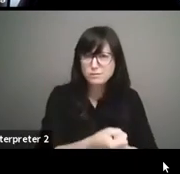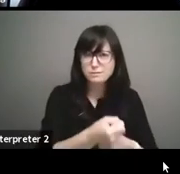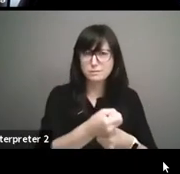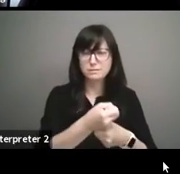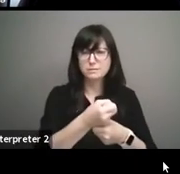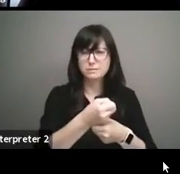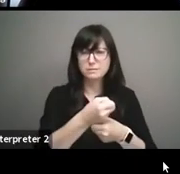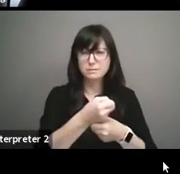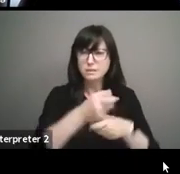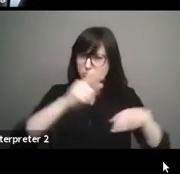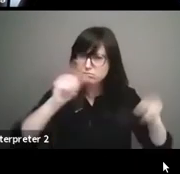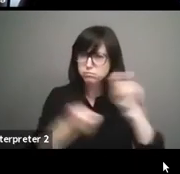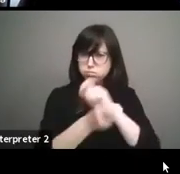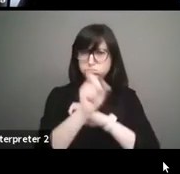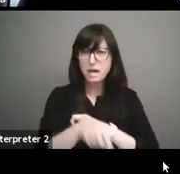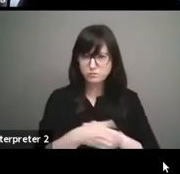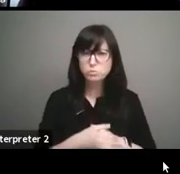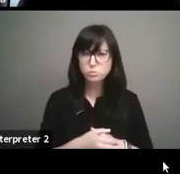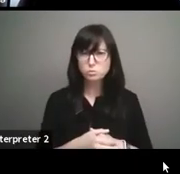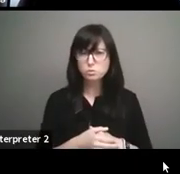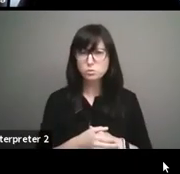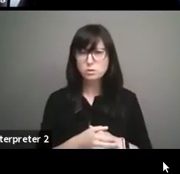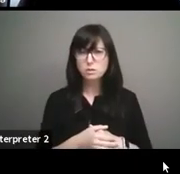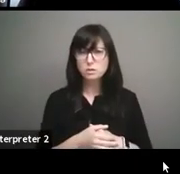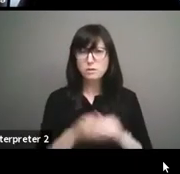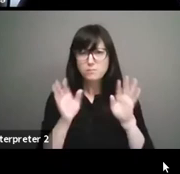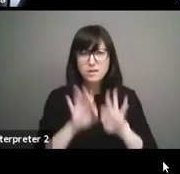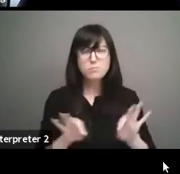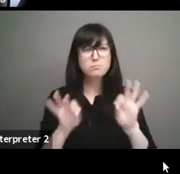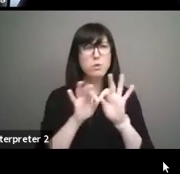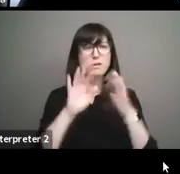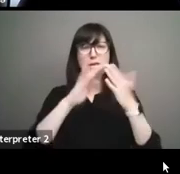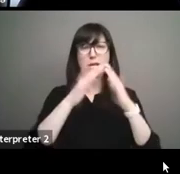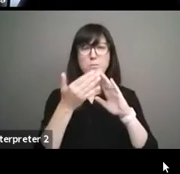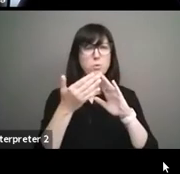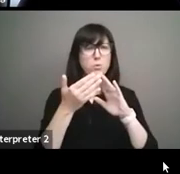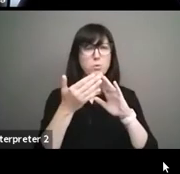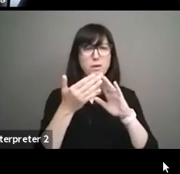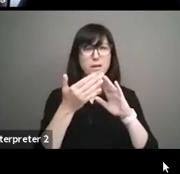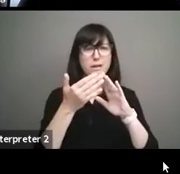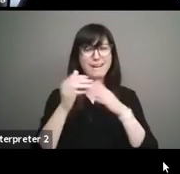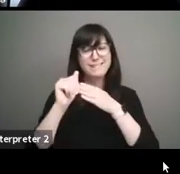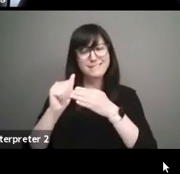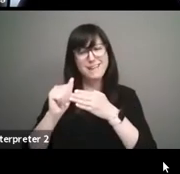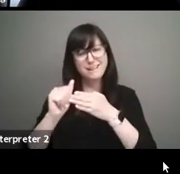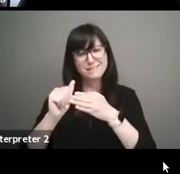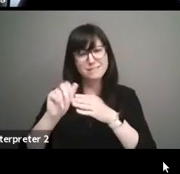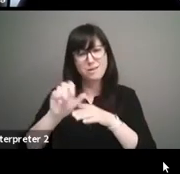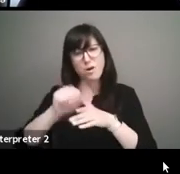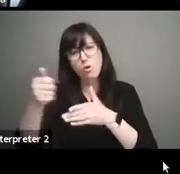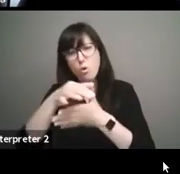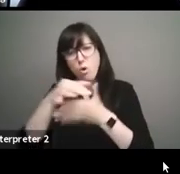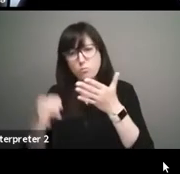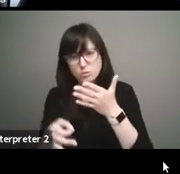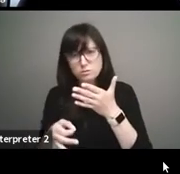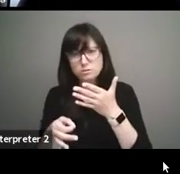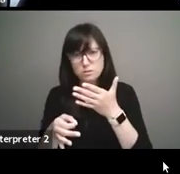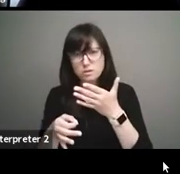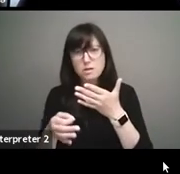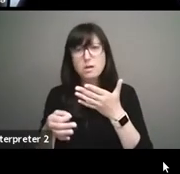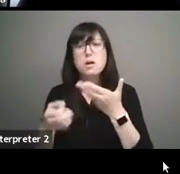need to change that. We need to make these community-led alternatives that are by the public, for the public,